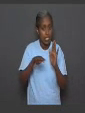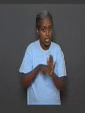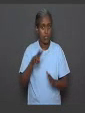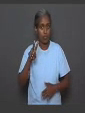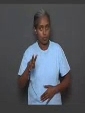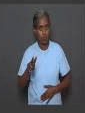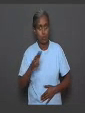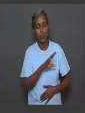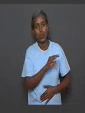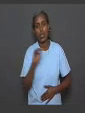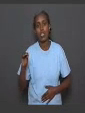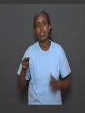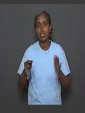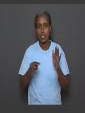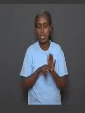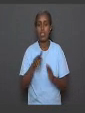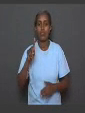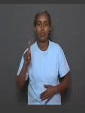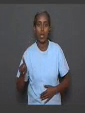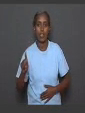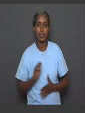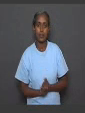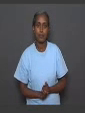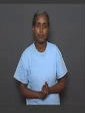-2 and -1.